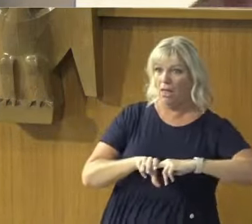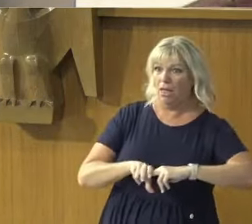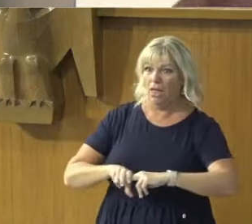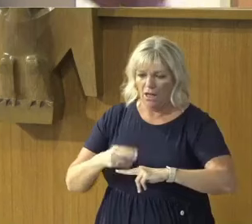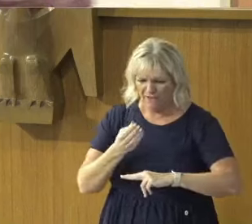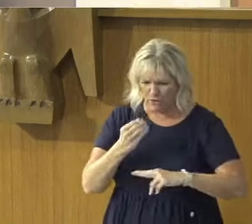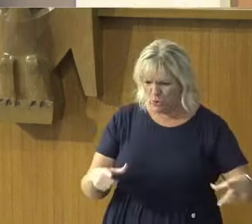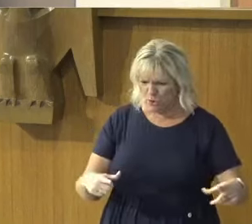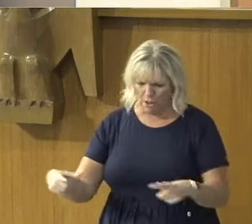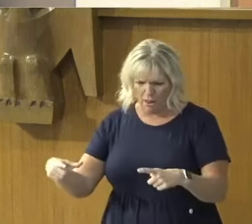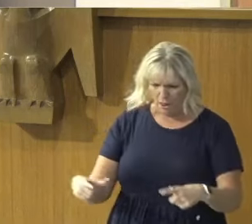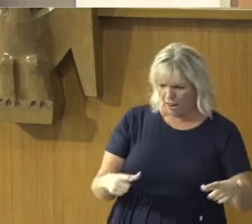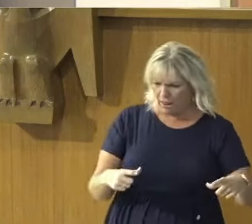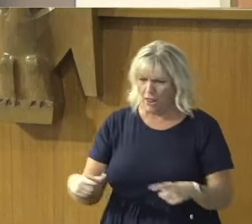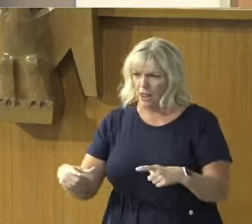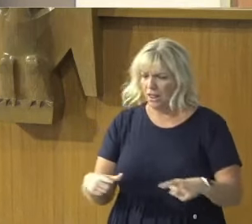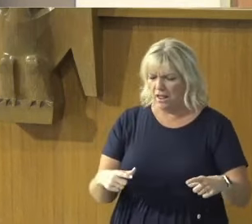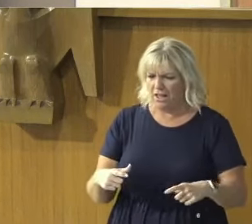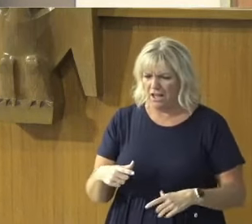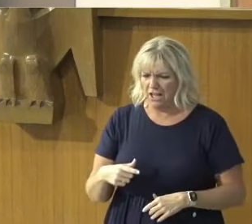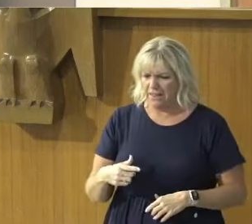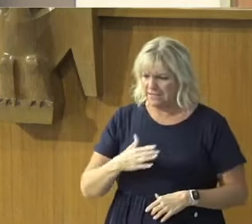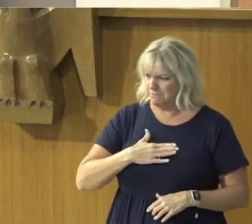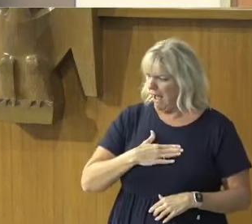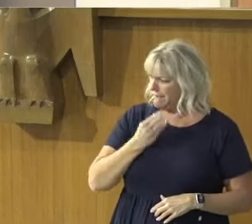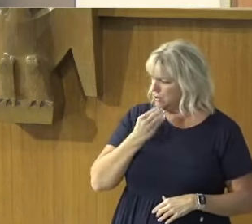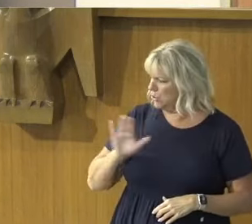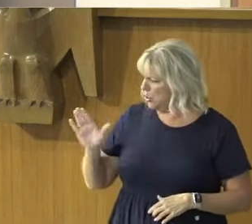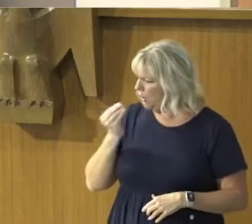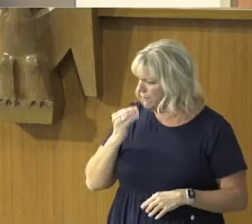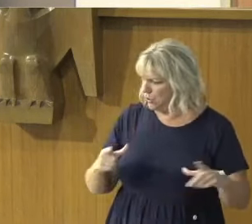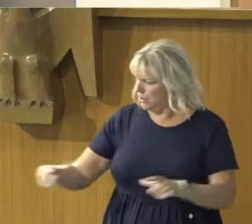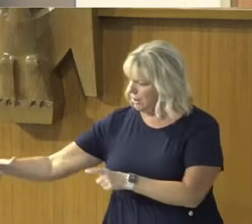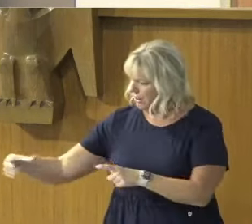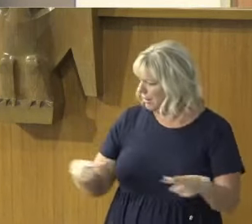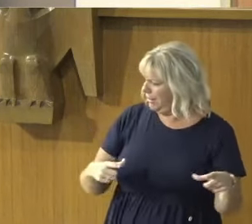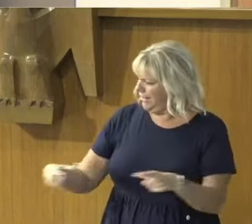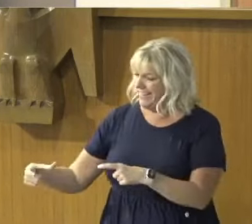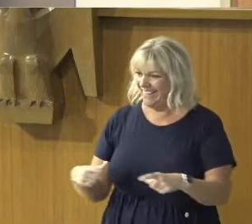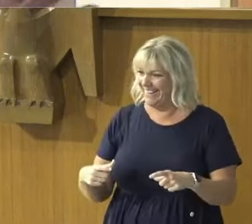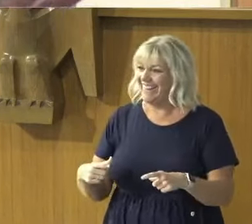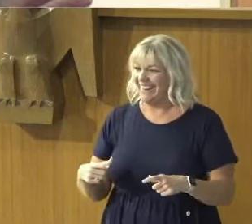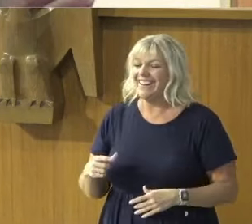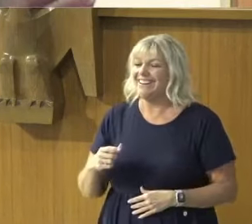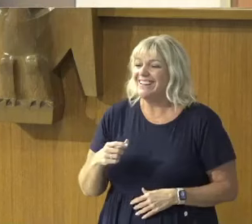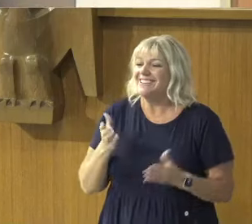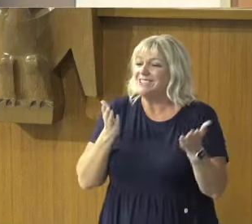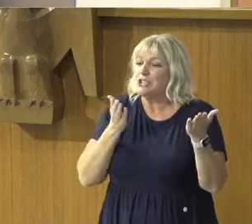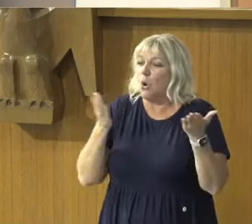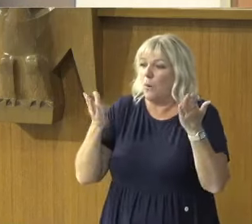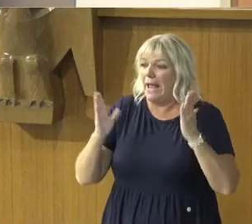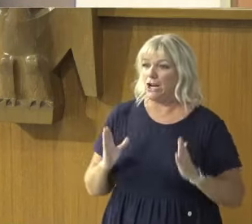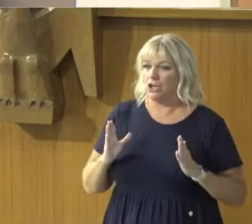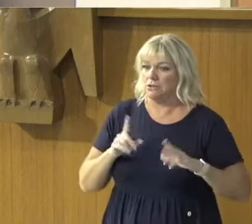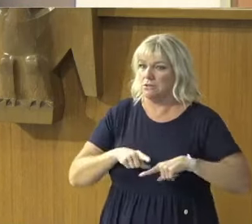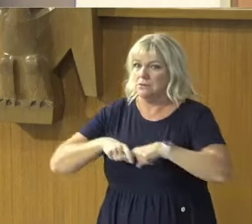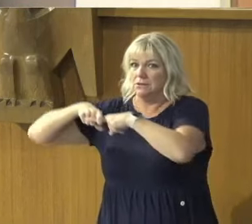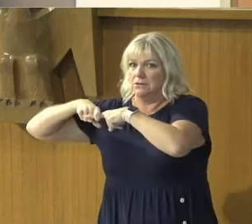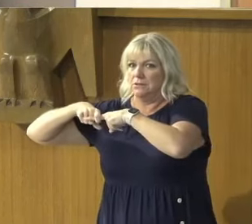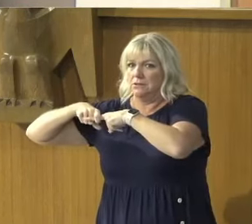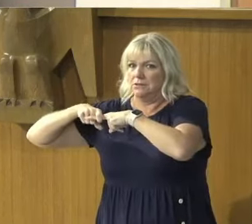was sliding back and forth as if it couldn't decide who it belonged to. The wait staff all paused what they were doing and